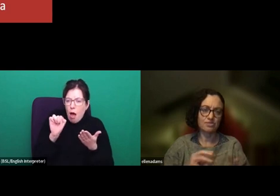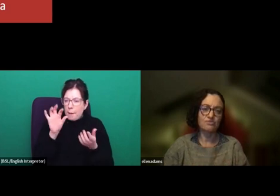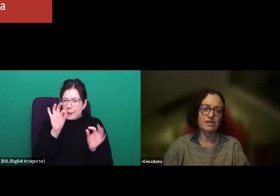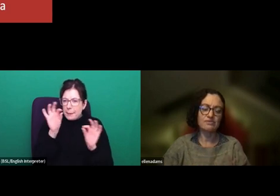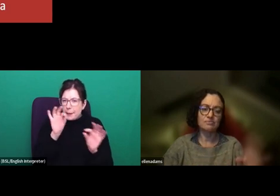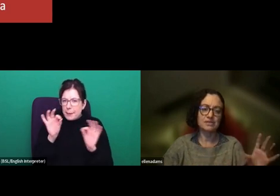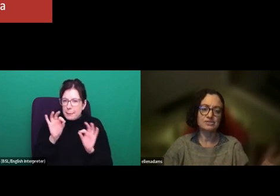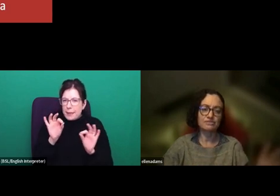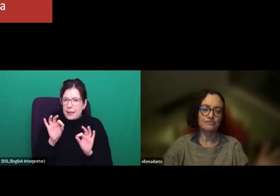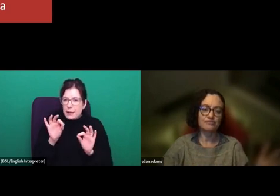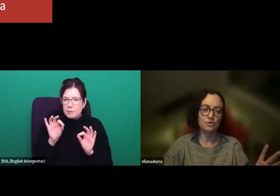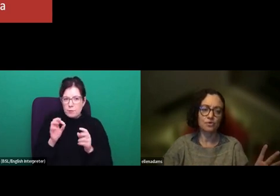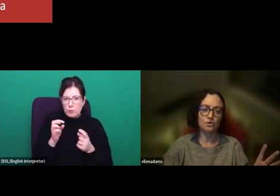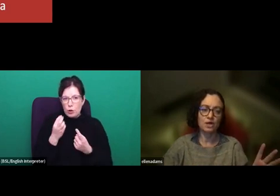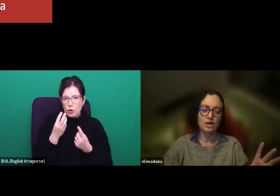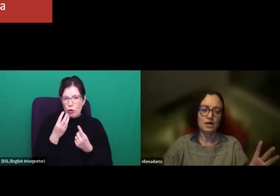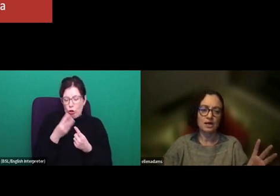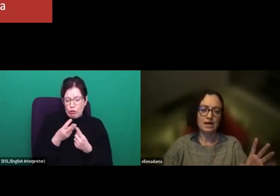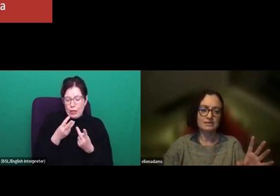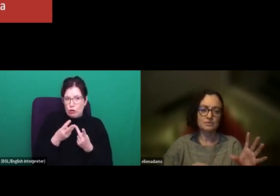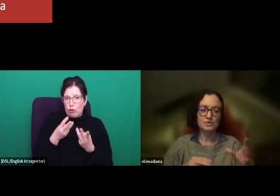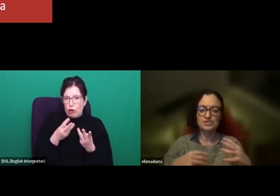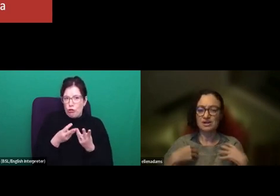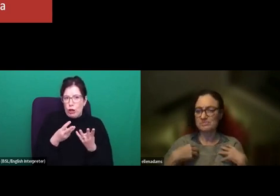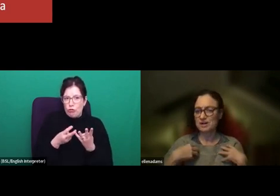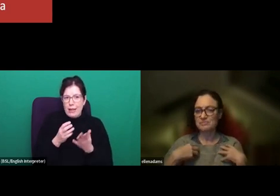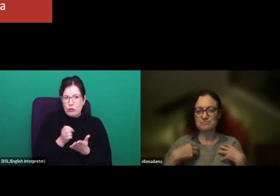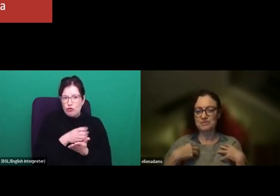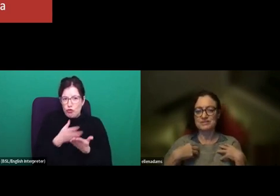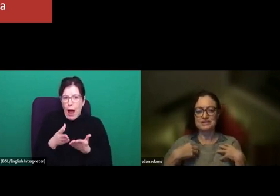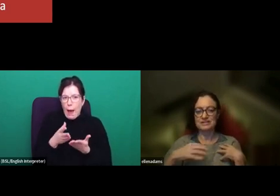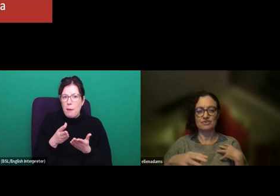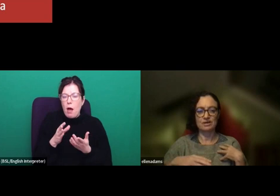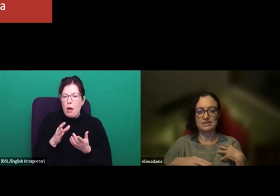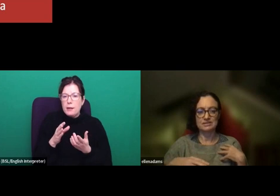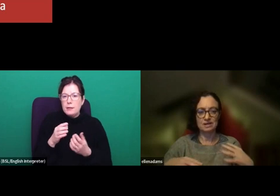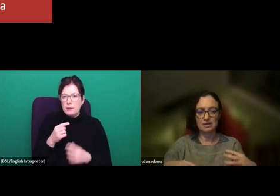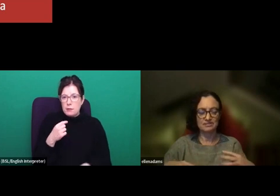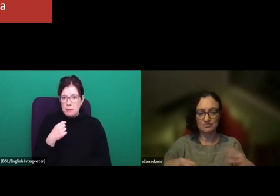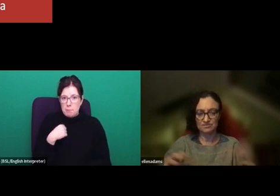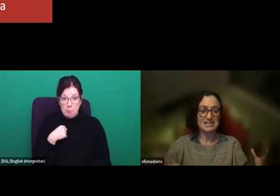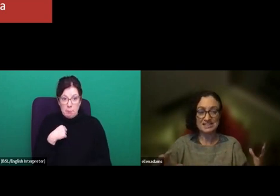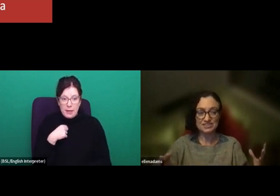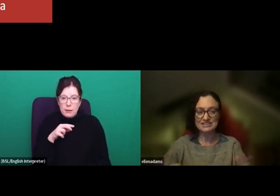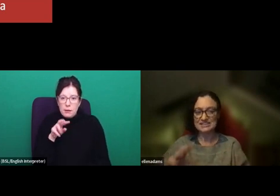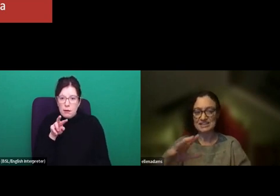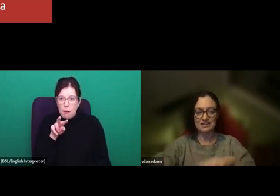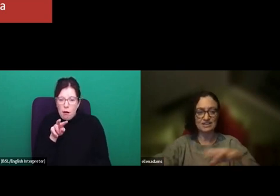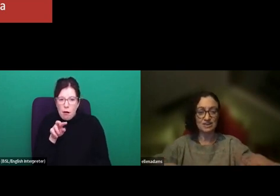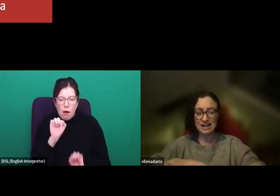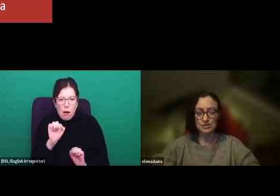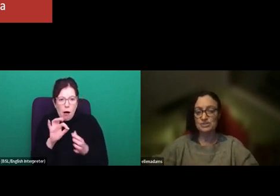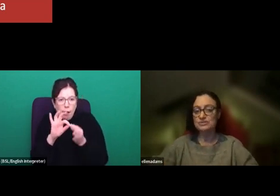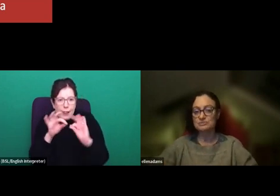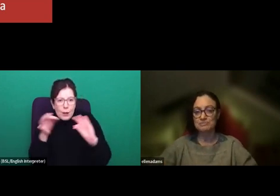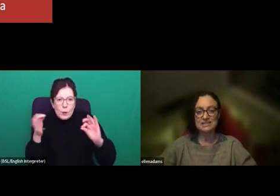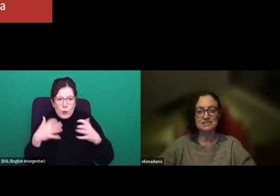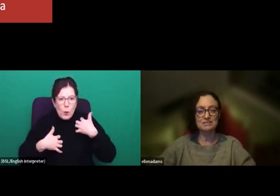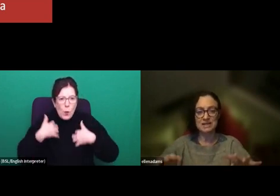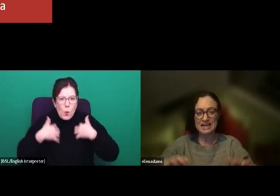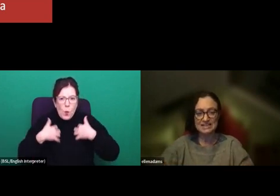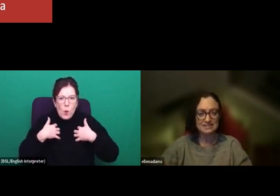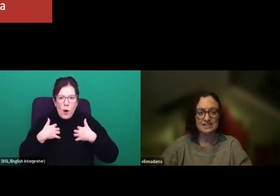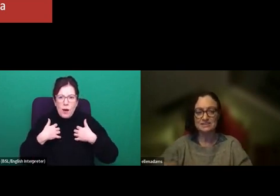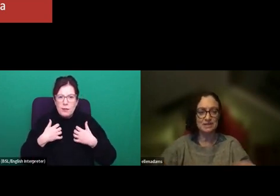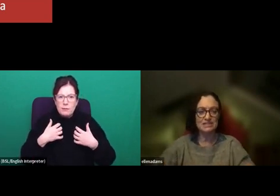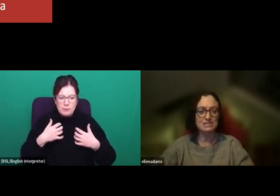stories, so three from each of the four, and which I personally find really interesting, like how you use space